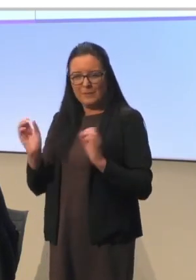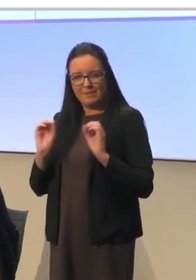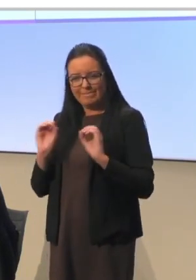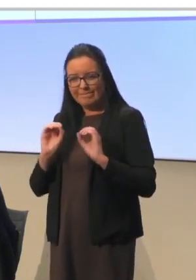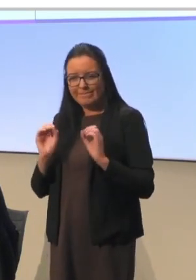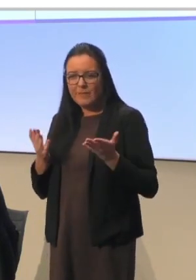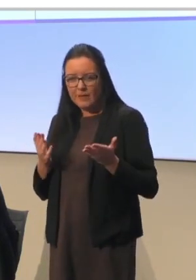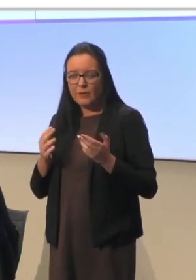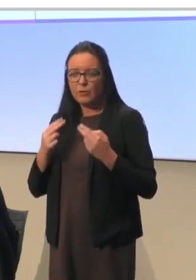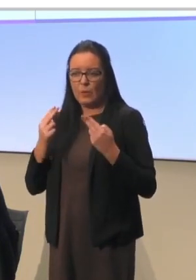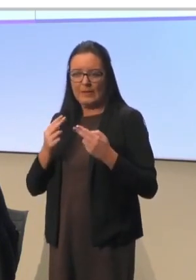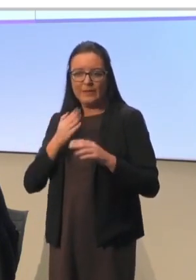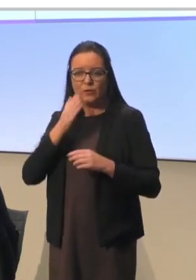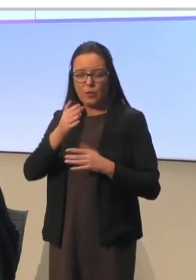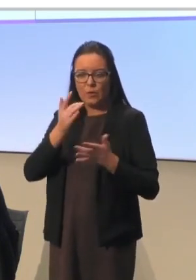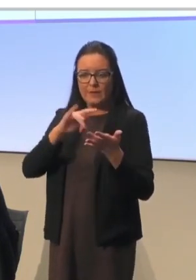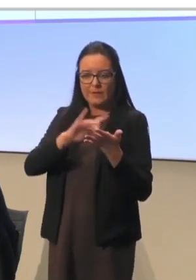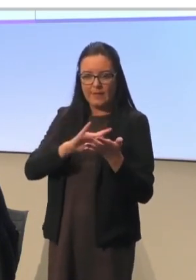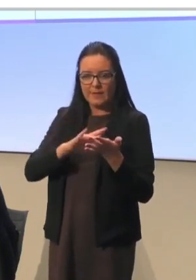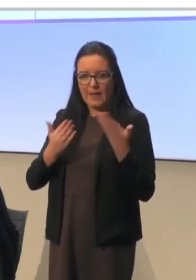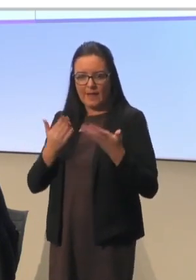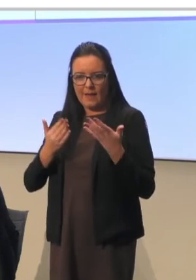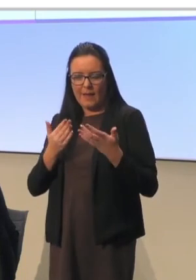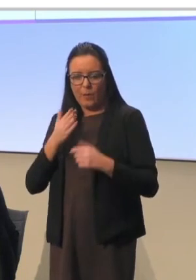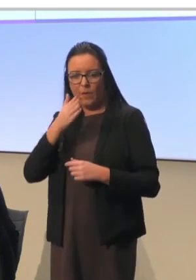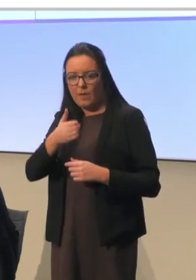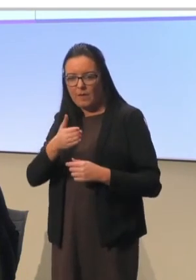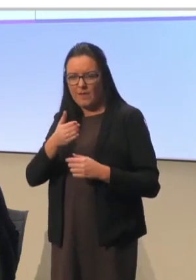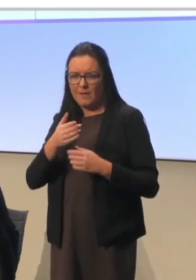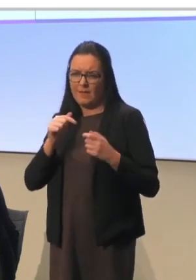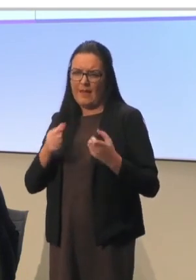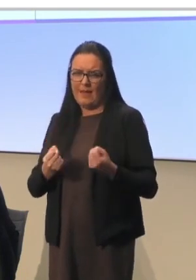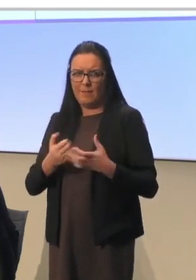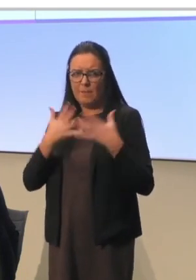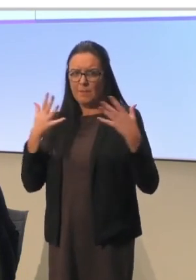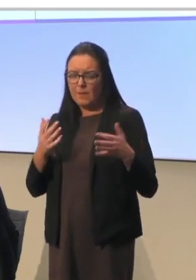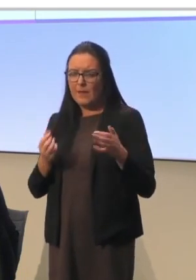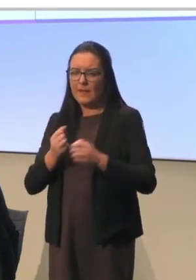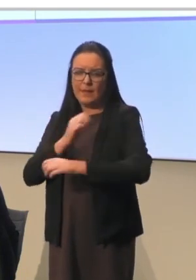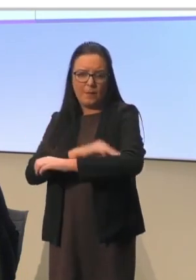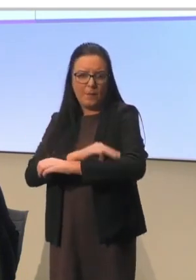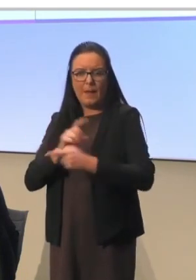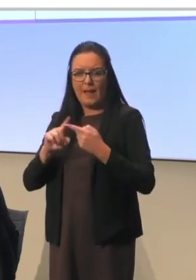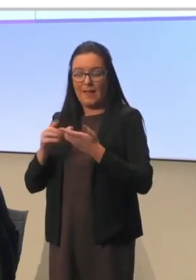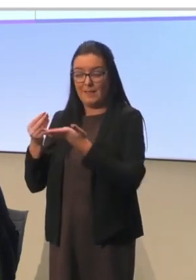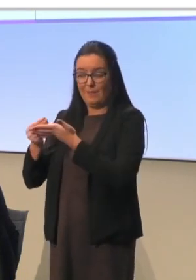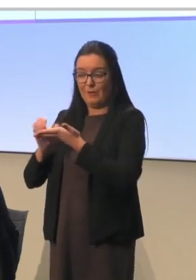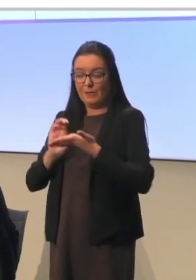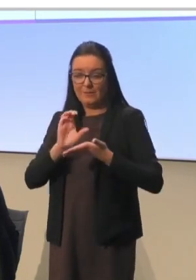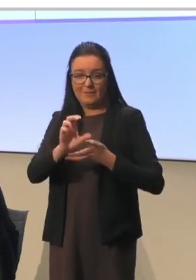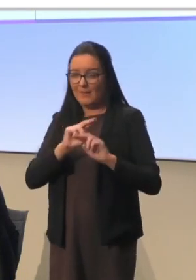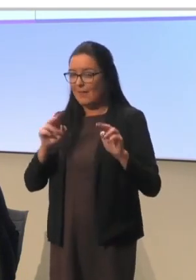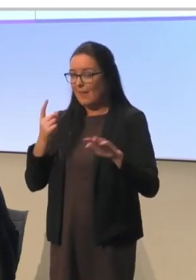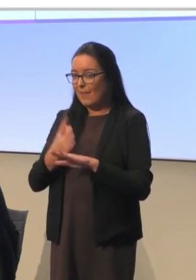have to get to a centre, the transport facilities is going to be a huge factor, and a lot of the time there isn't enough of a budget to put transport in place. So that really